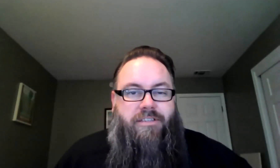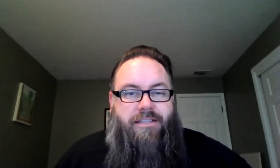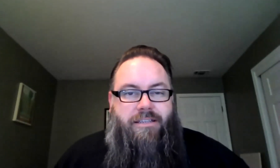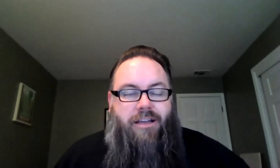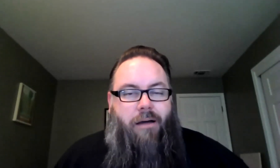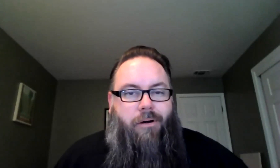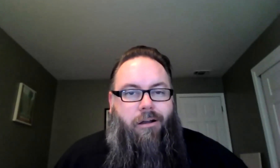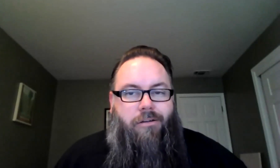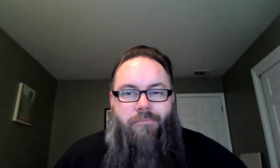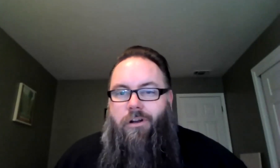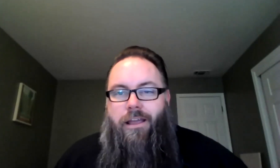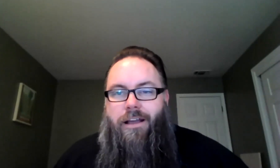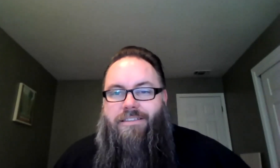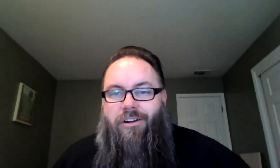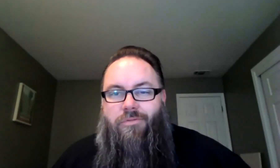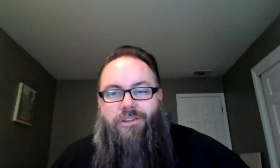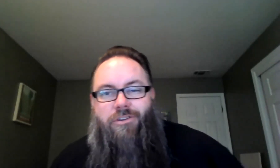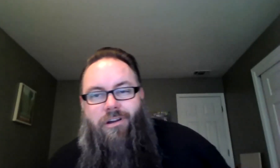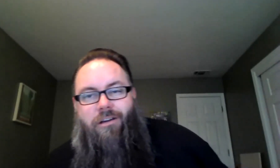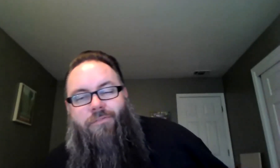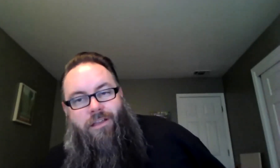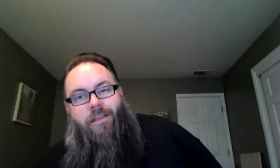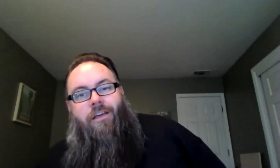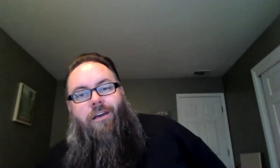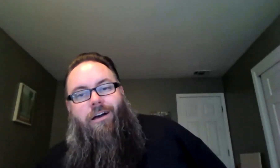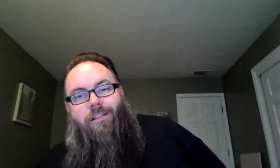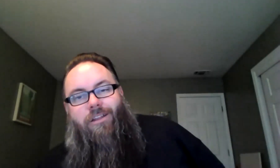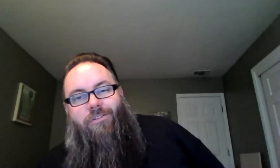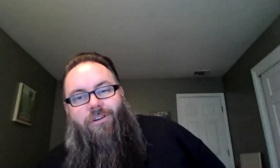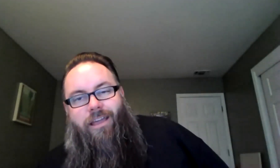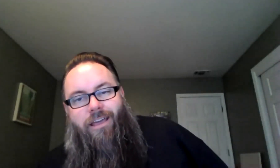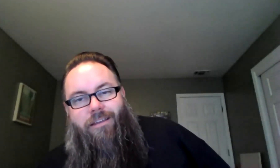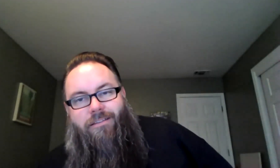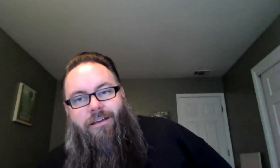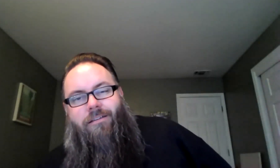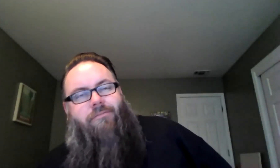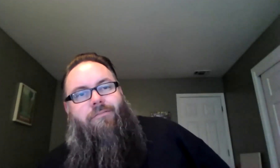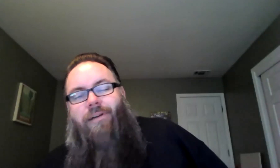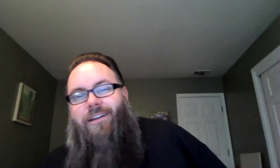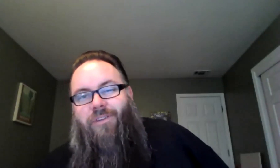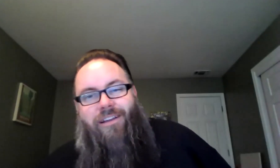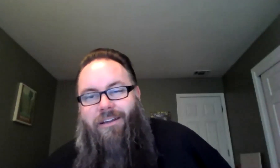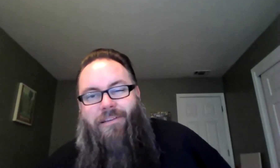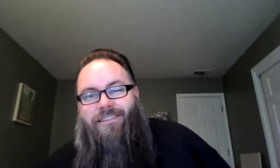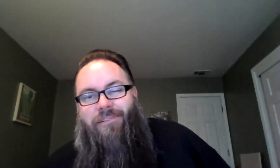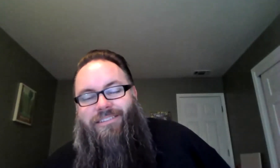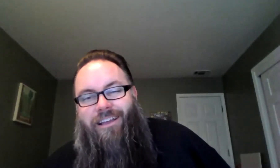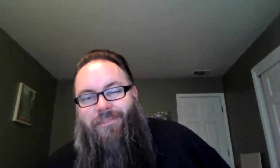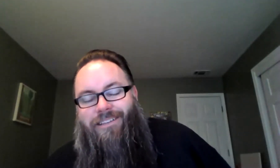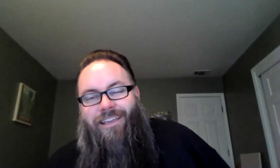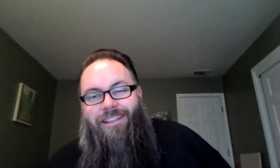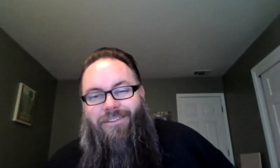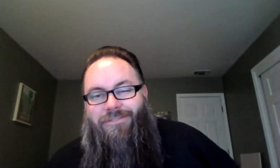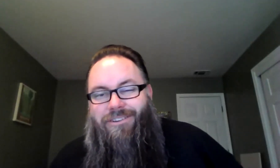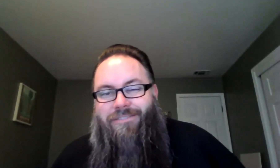Community Services, I see Scott Barr. Good morning. I see our Director of Clinical and, oh my gosh, why do I mess it up every